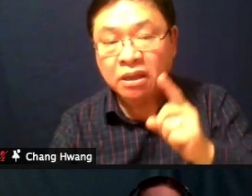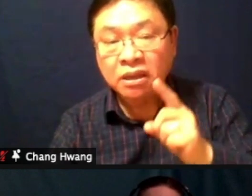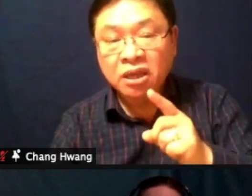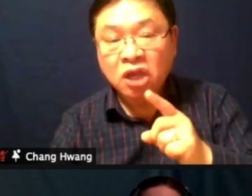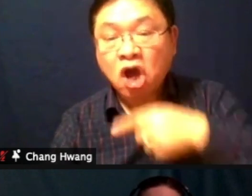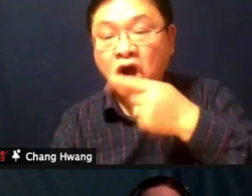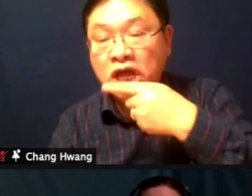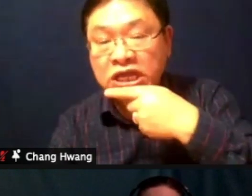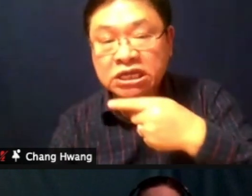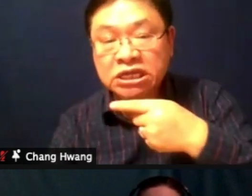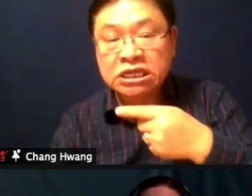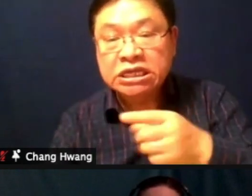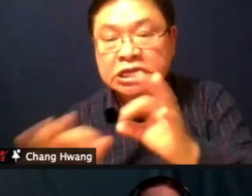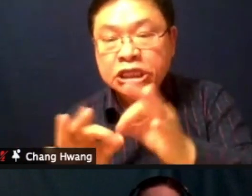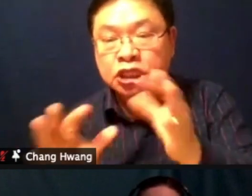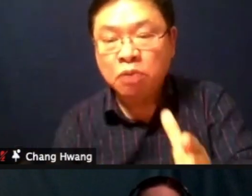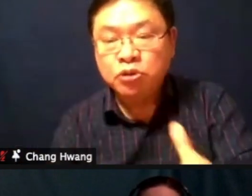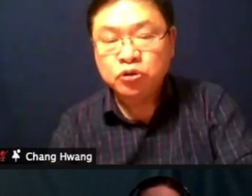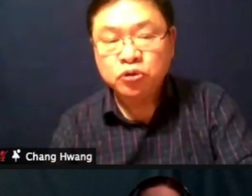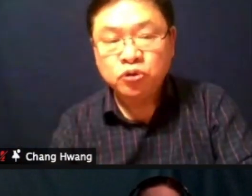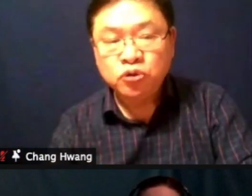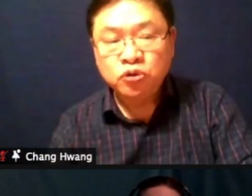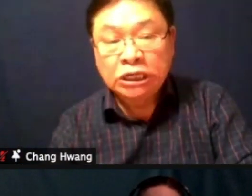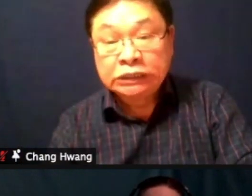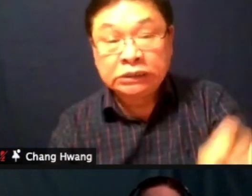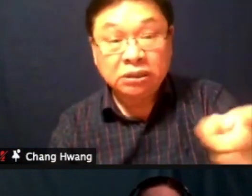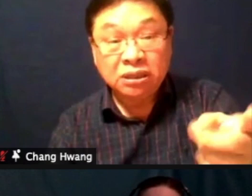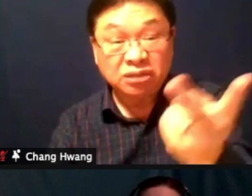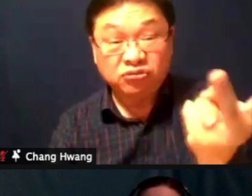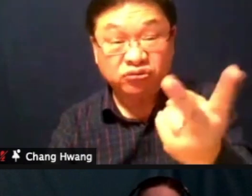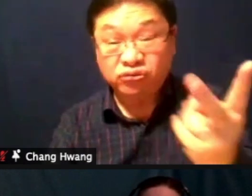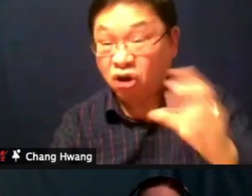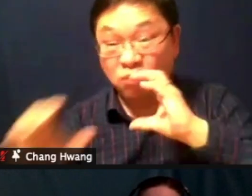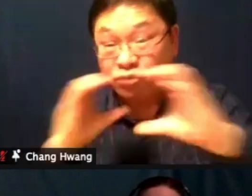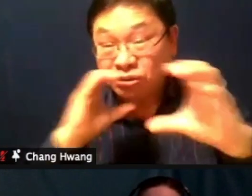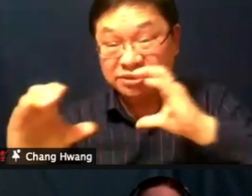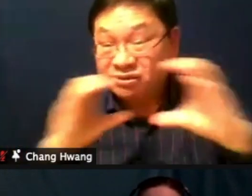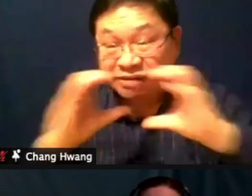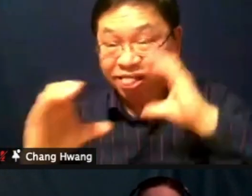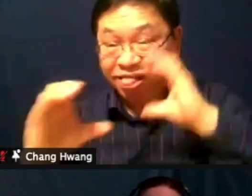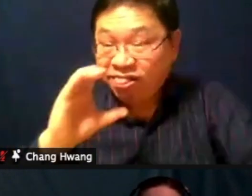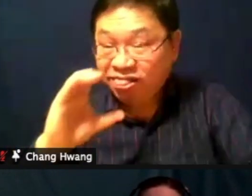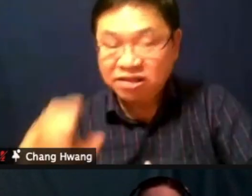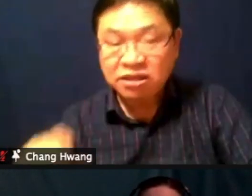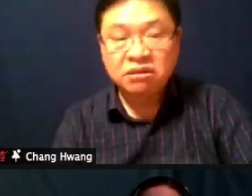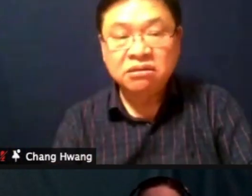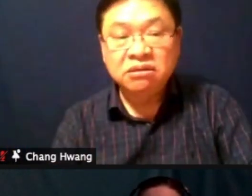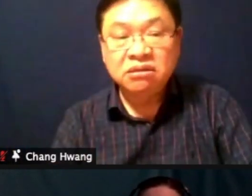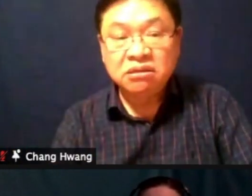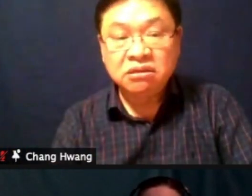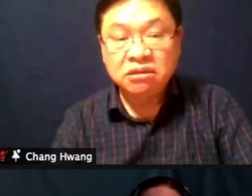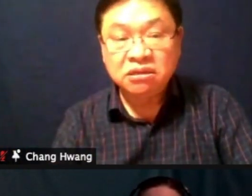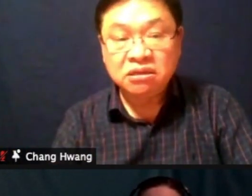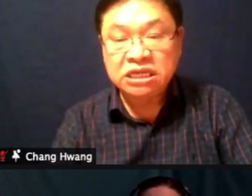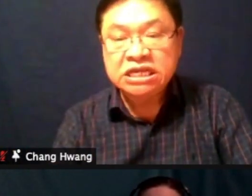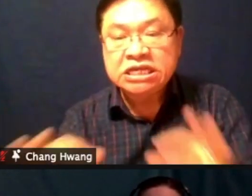We also have a deaf person. So we have deaf people, we have a hearing interpreter here. The two of them, while both